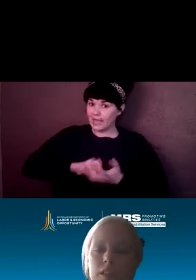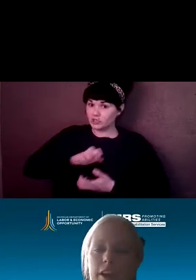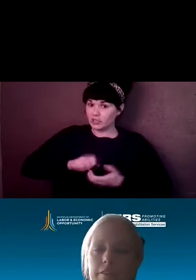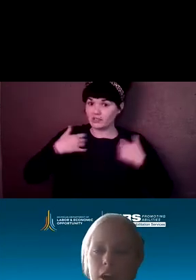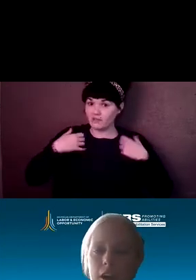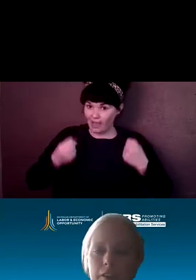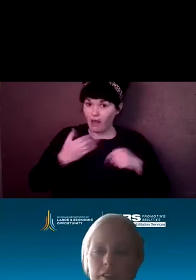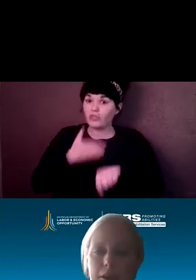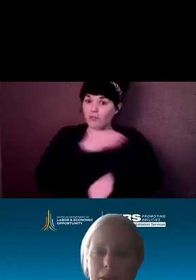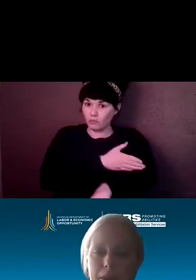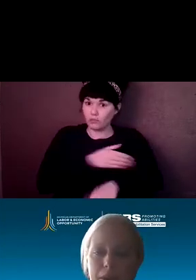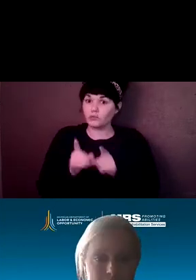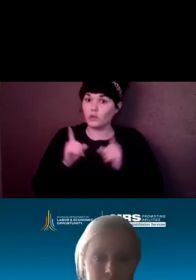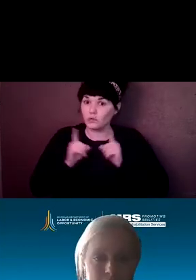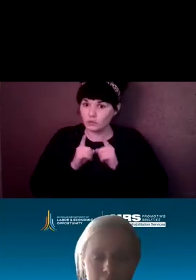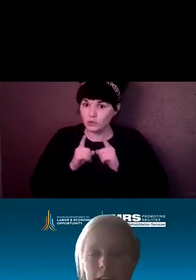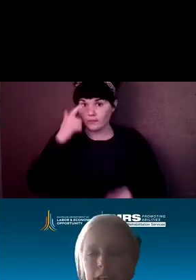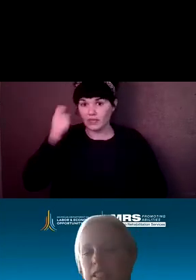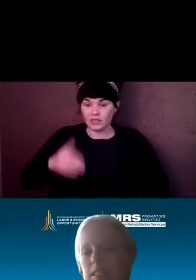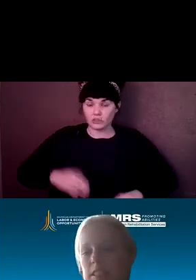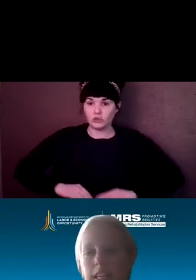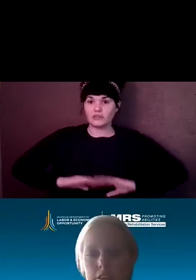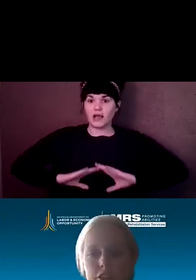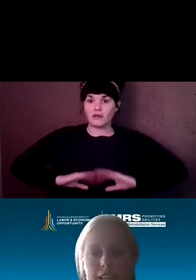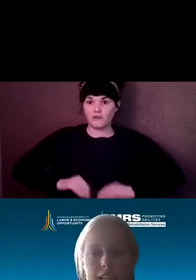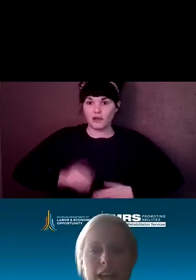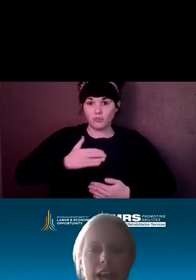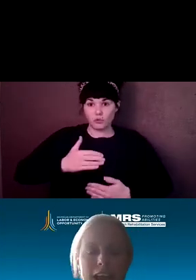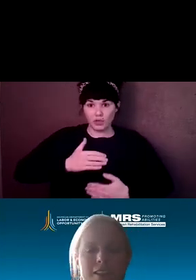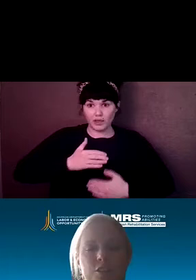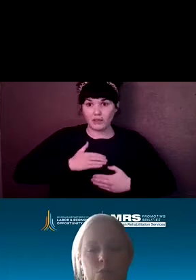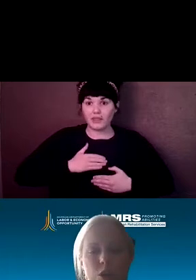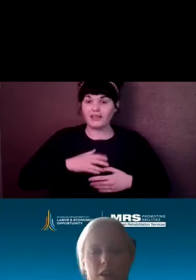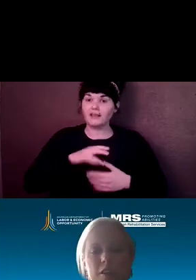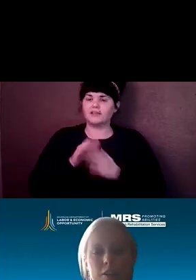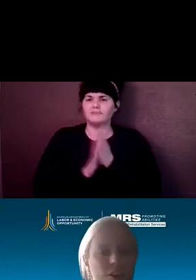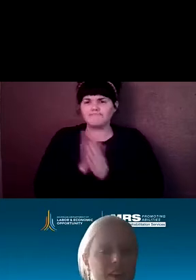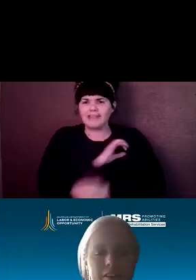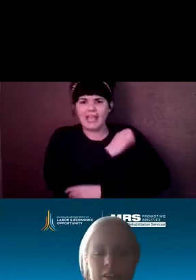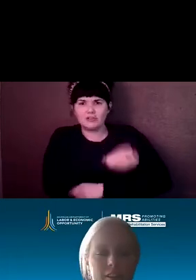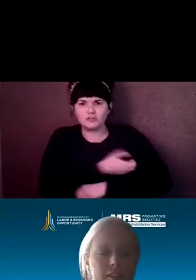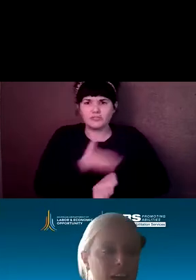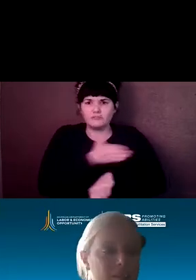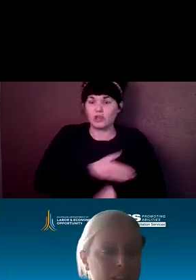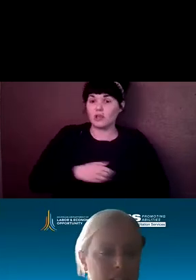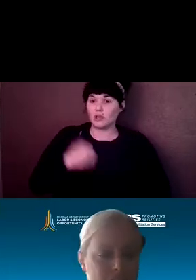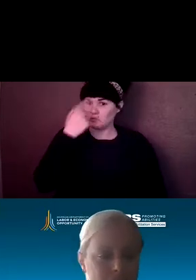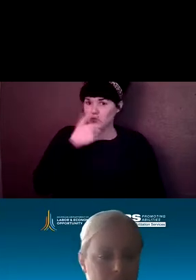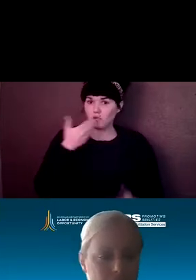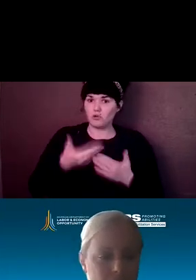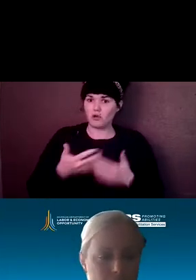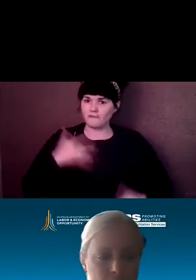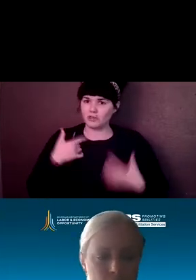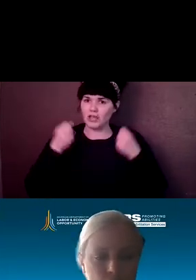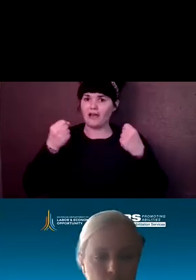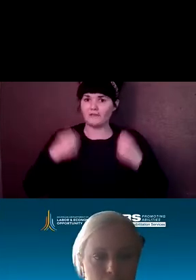deeper diaphragmatic breathing, increases energy, and you look good and feel confident with your head